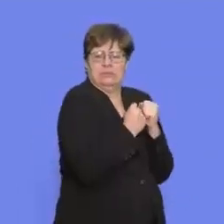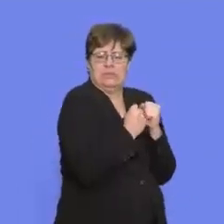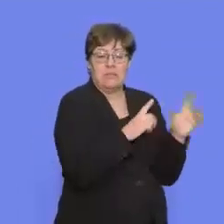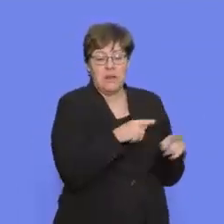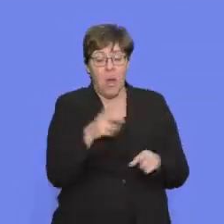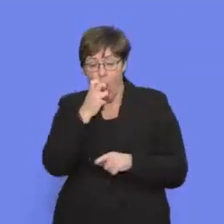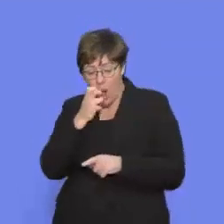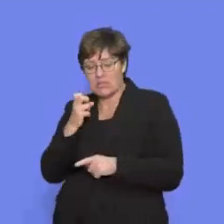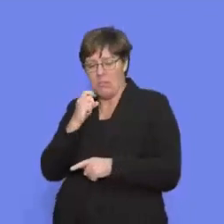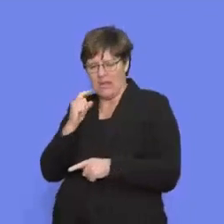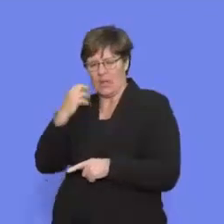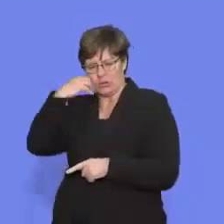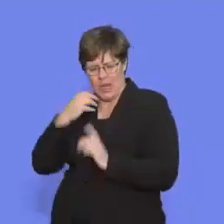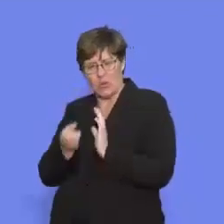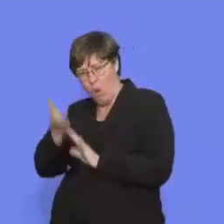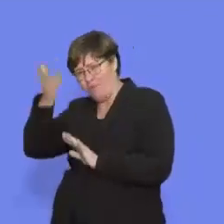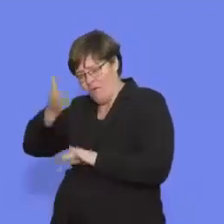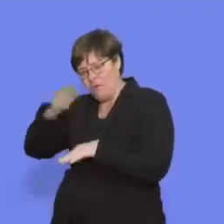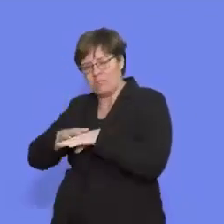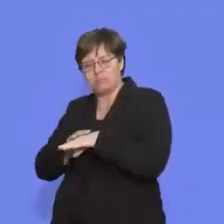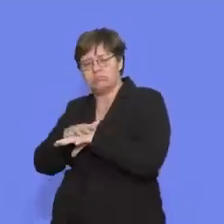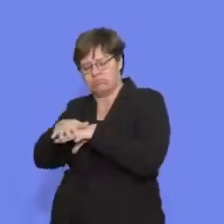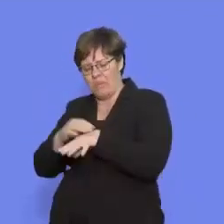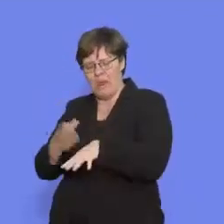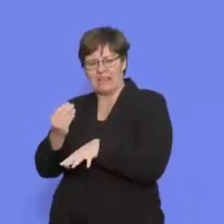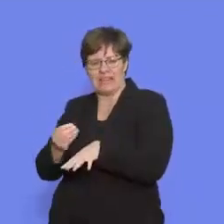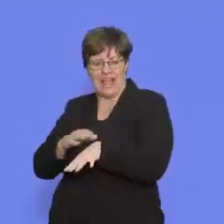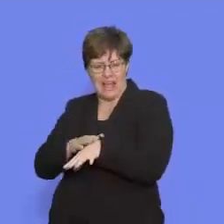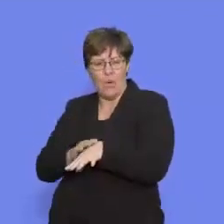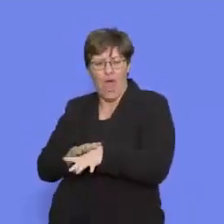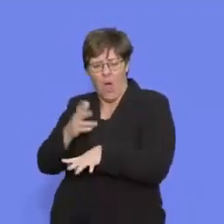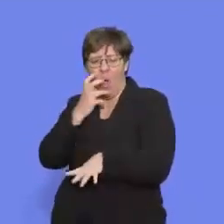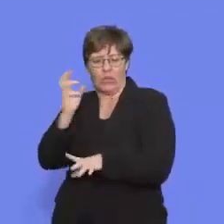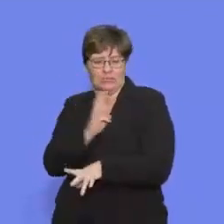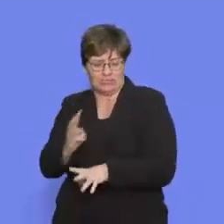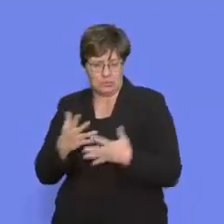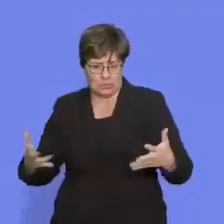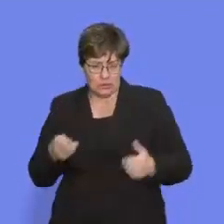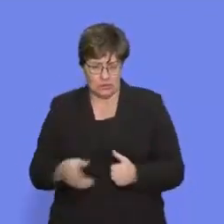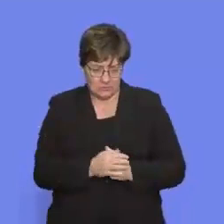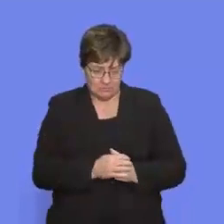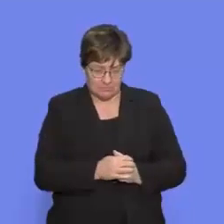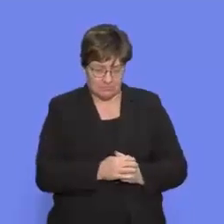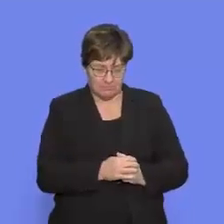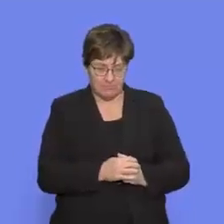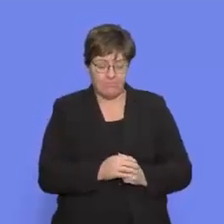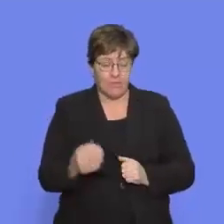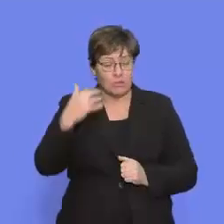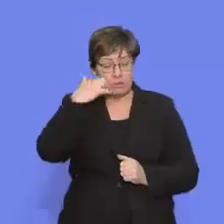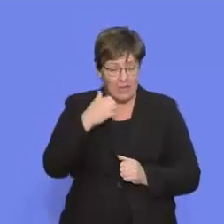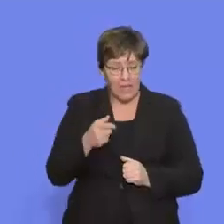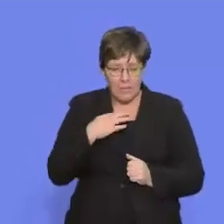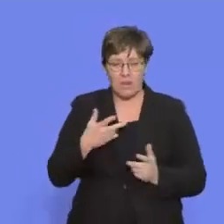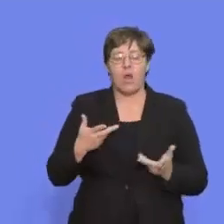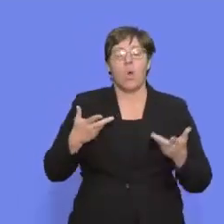begin to secrete sweat. And this sweat will cause heat loss by